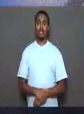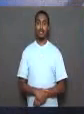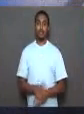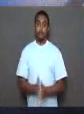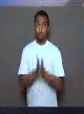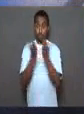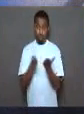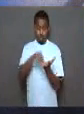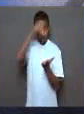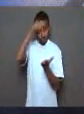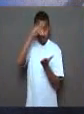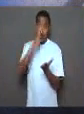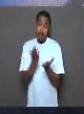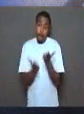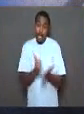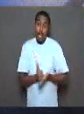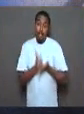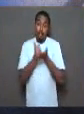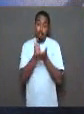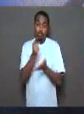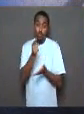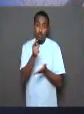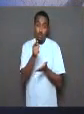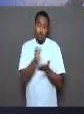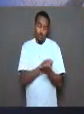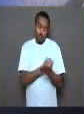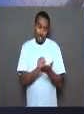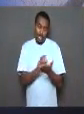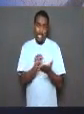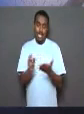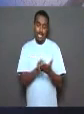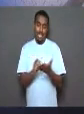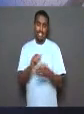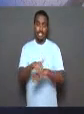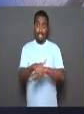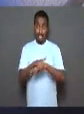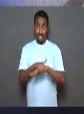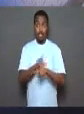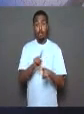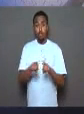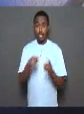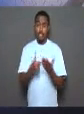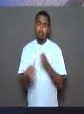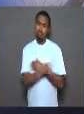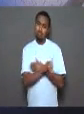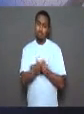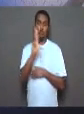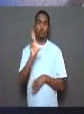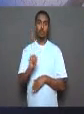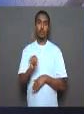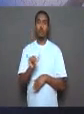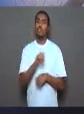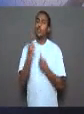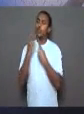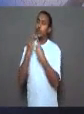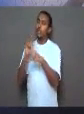Studying from a textbook may help you to read and write in English, but it is not the same